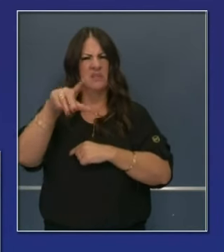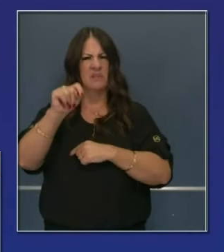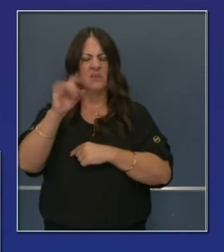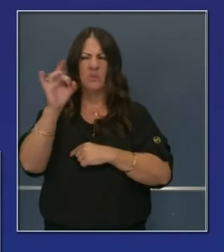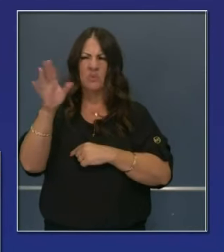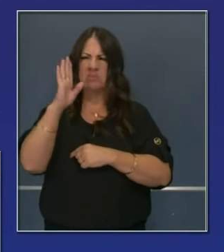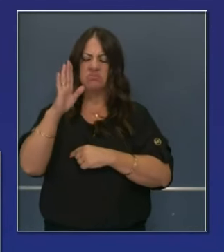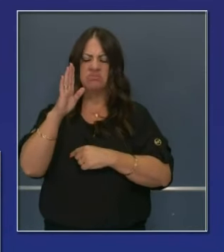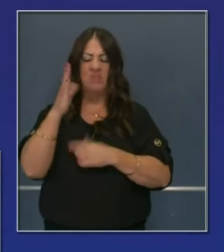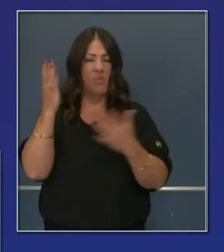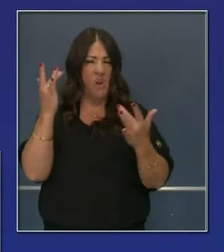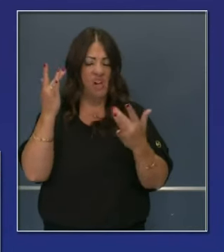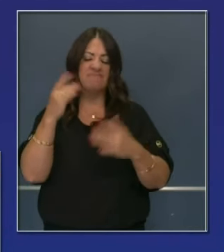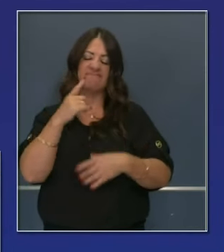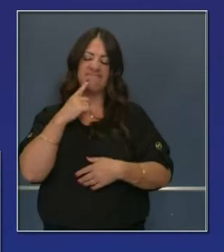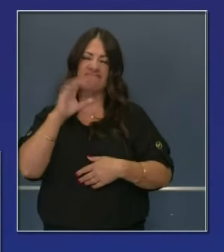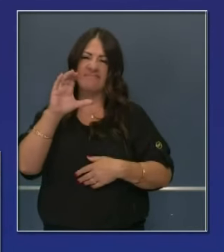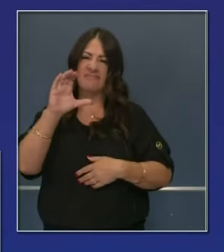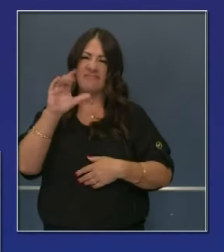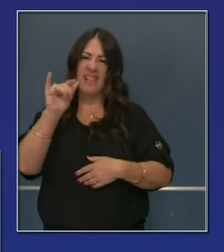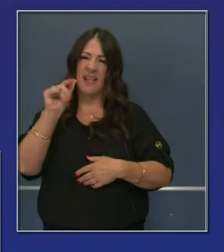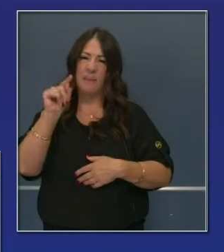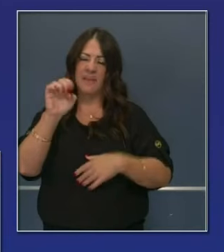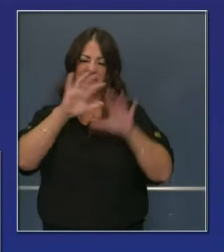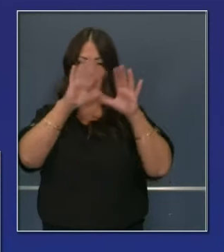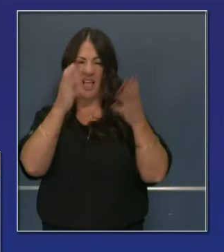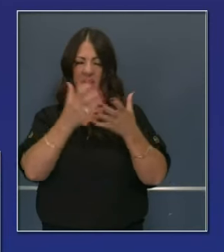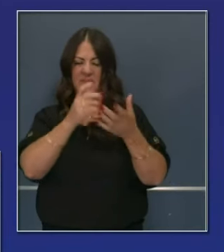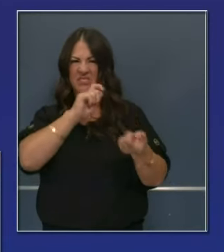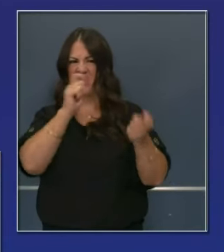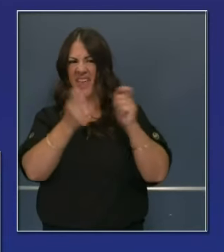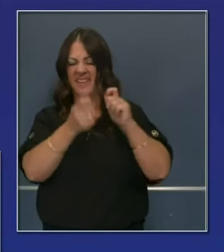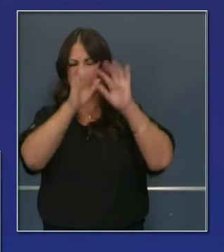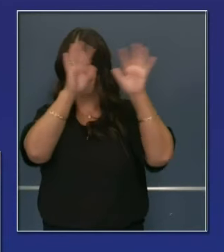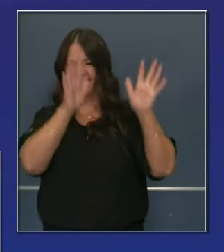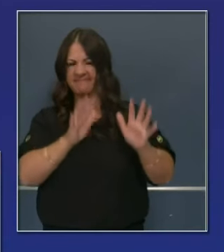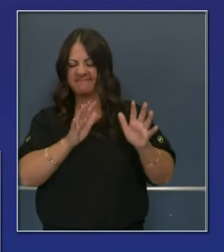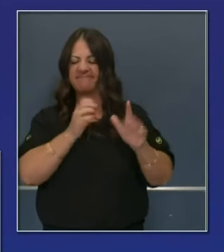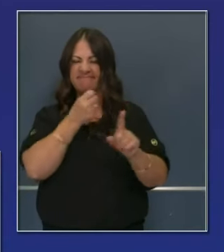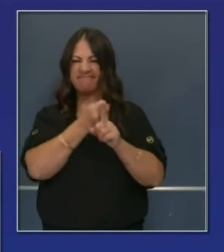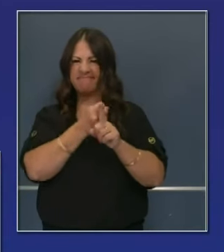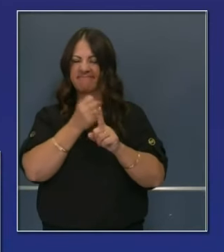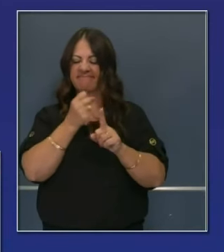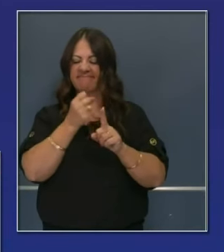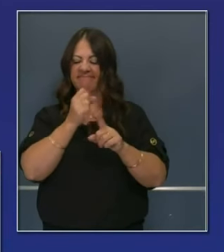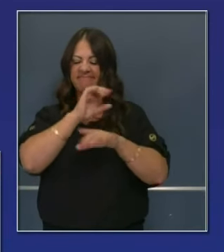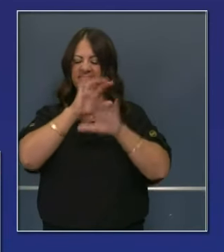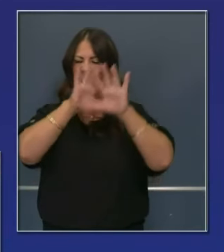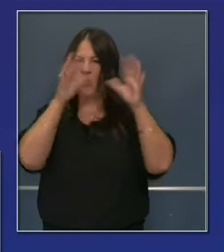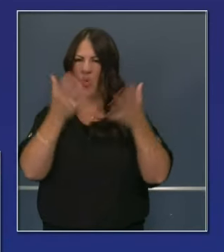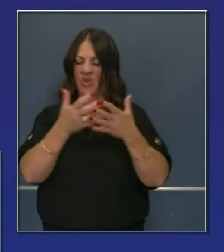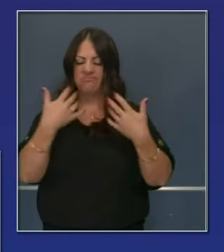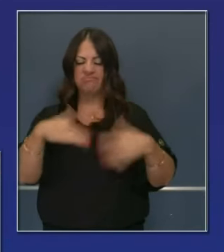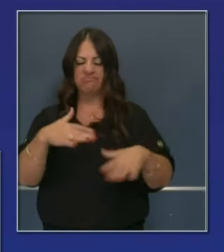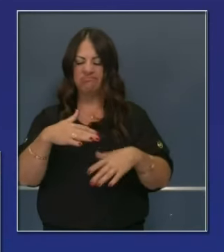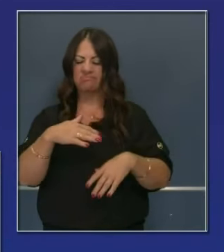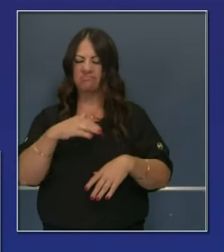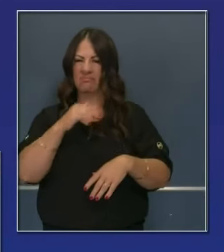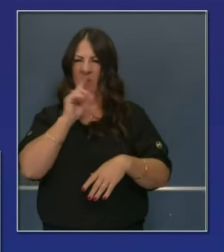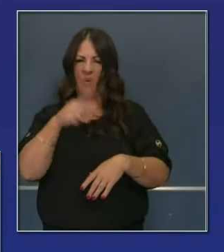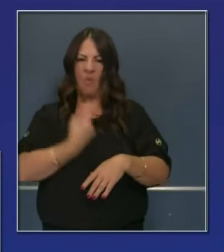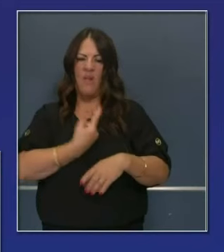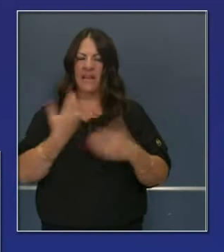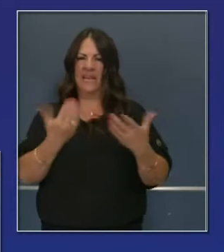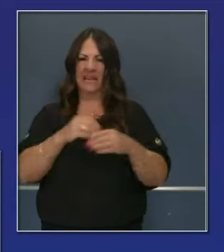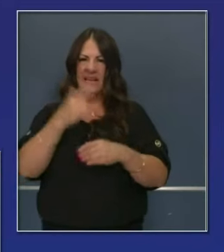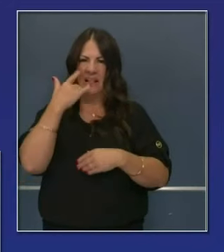change is here, it's real, it exacerbates, it challenges us. It's not alone exclusively the